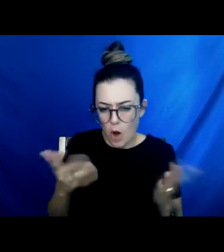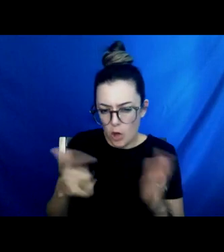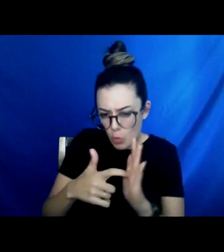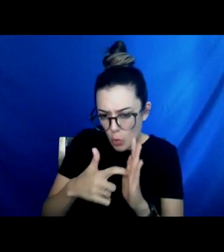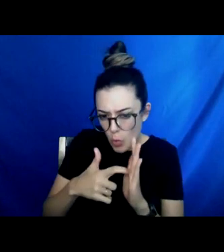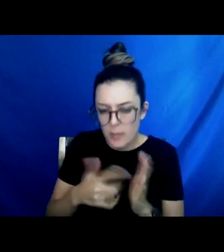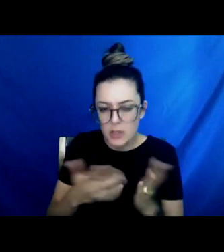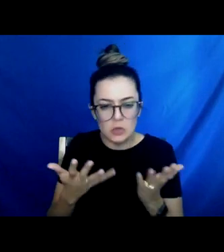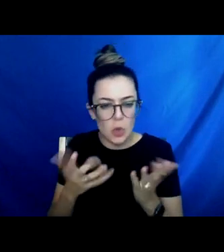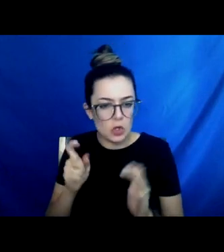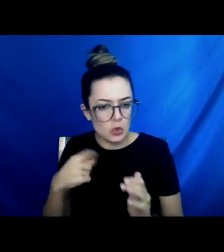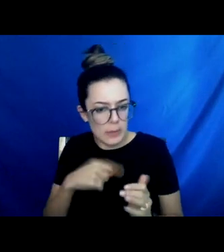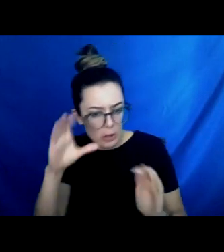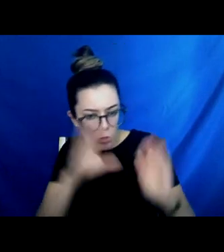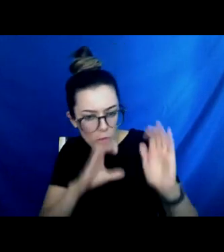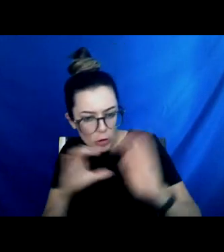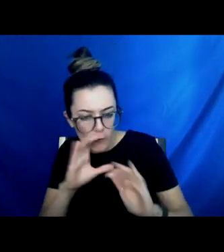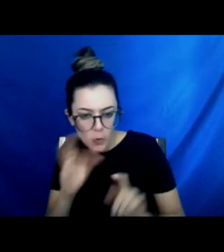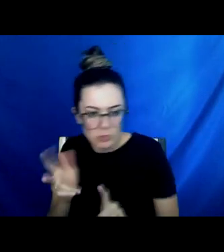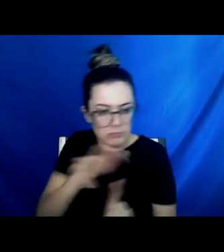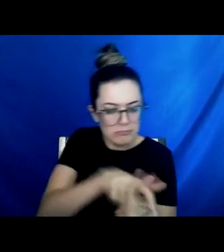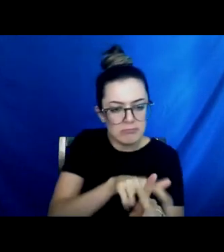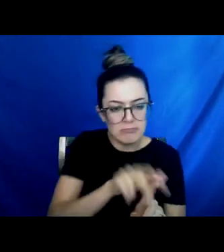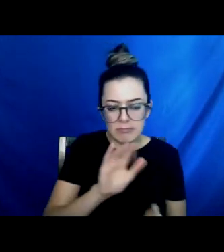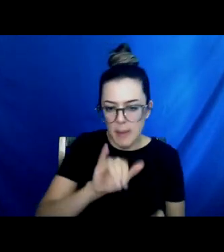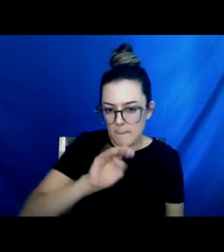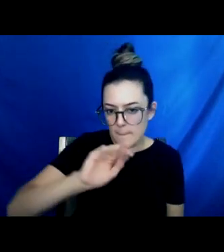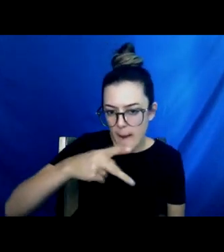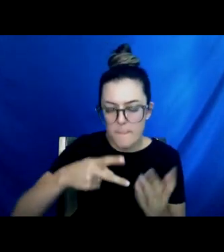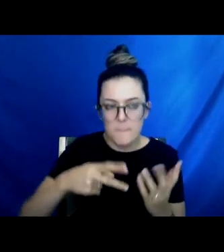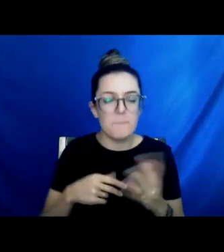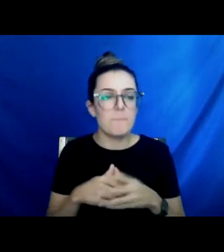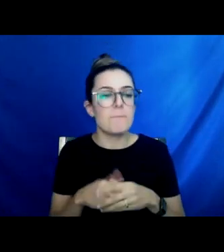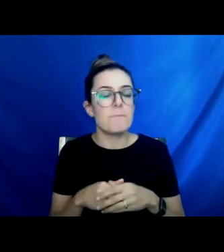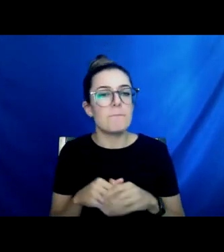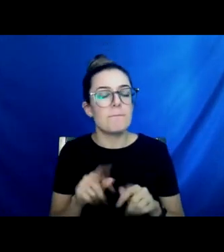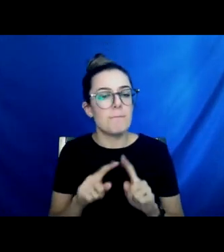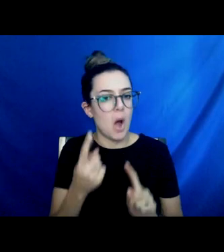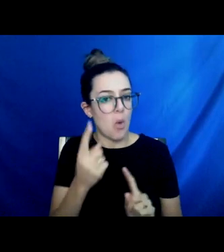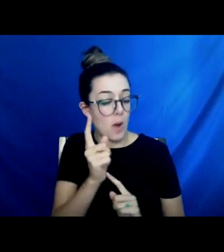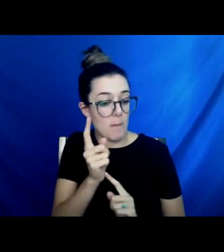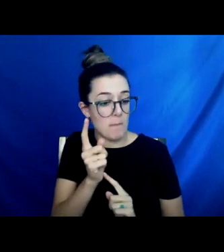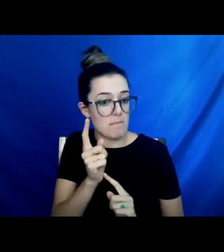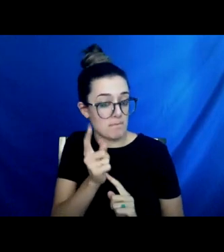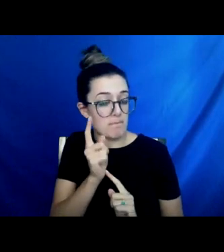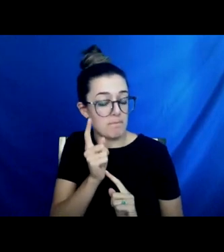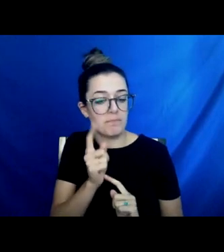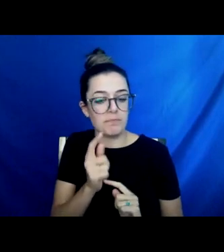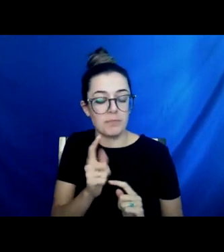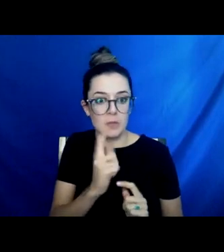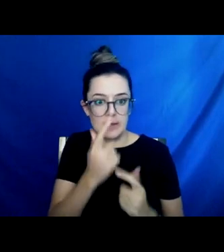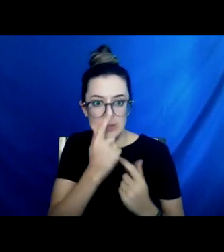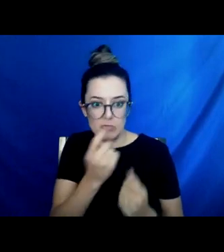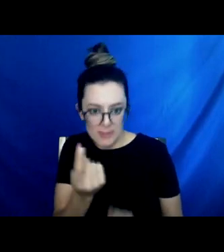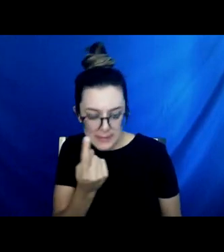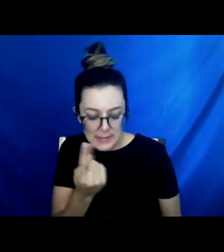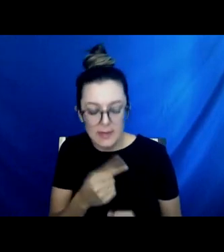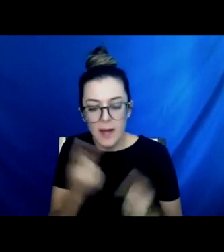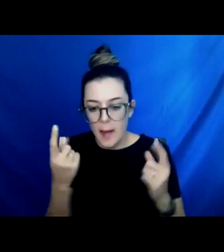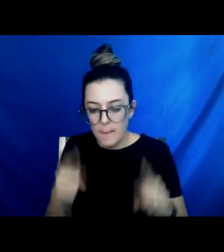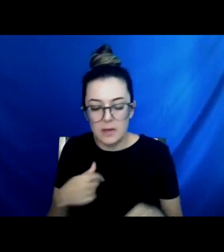looking for? So actually, to that end, a really interesting thing happened at one point. I had heard a story